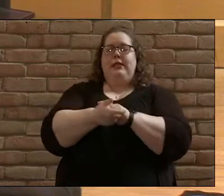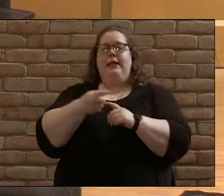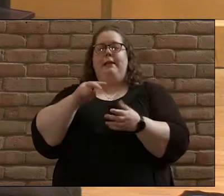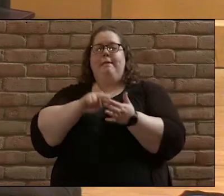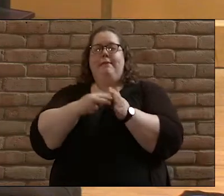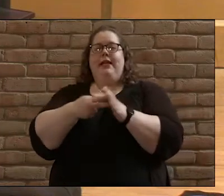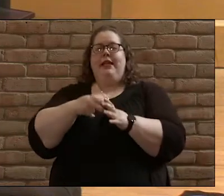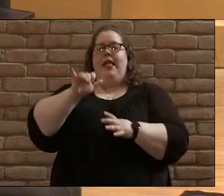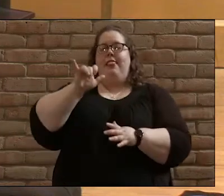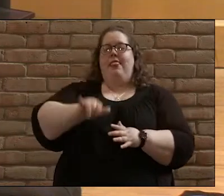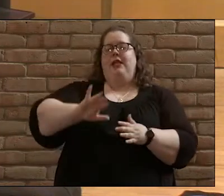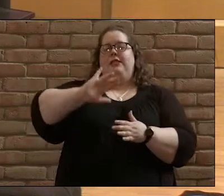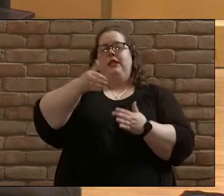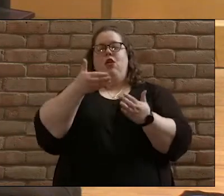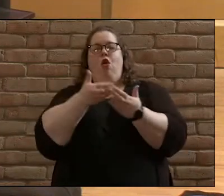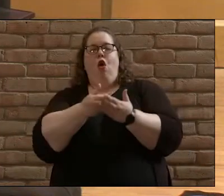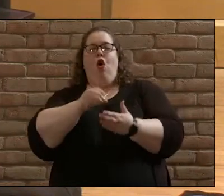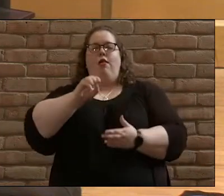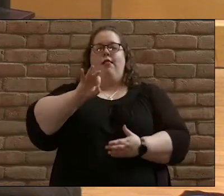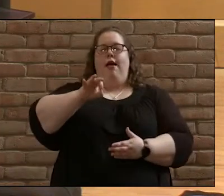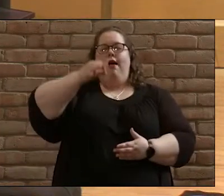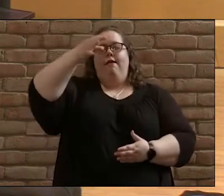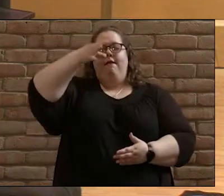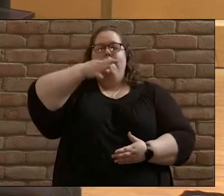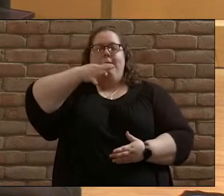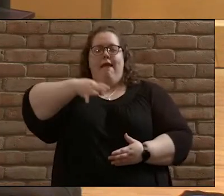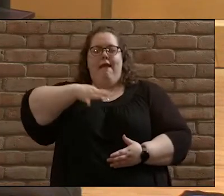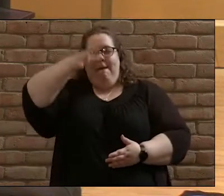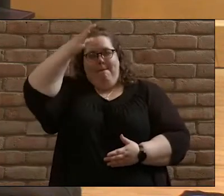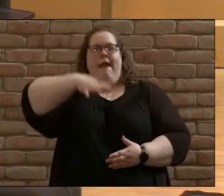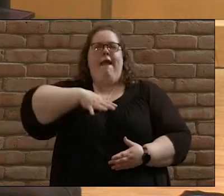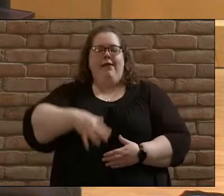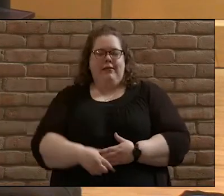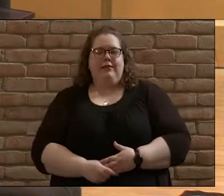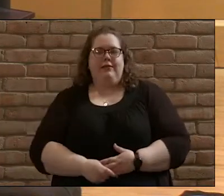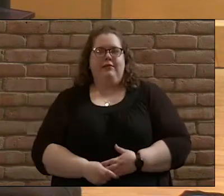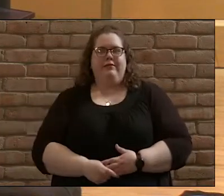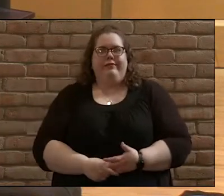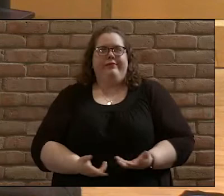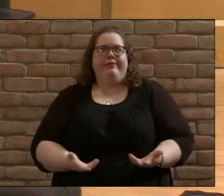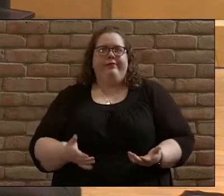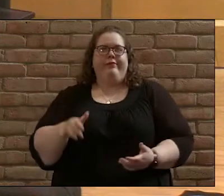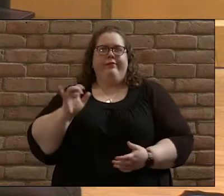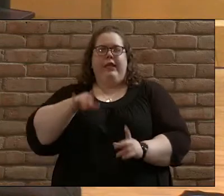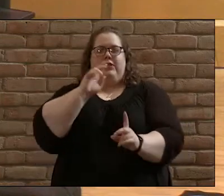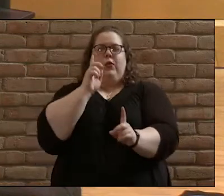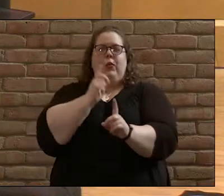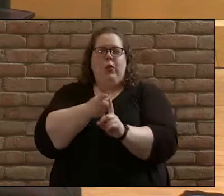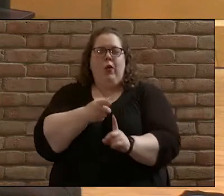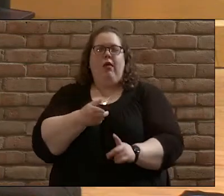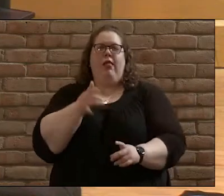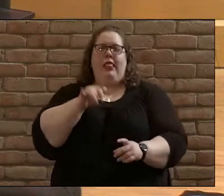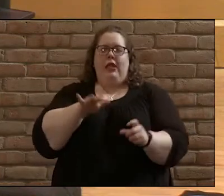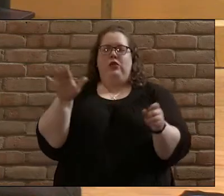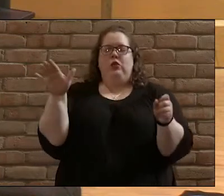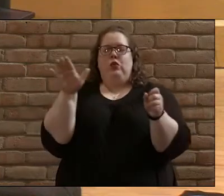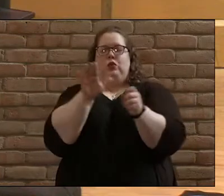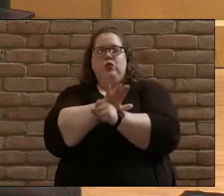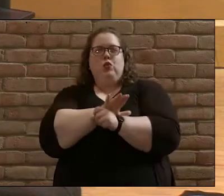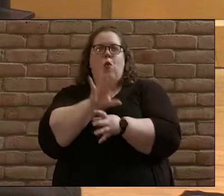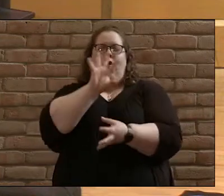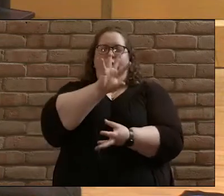all of man in a literal sense. In other words, this is like the essence. This is the total